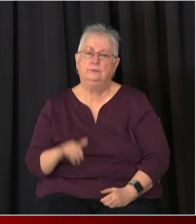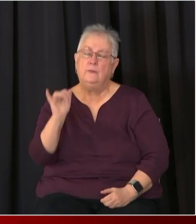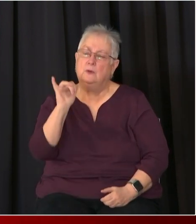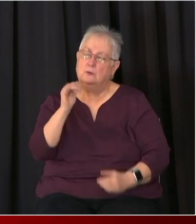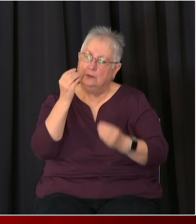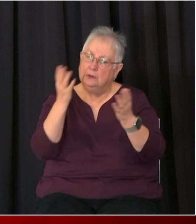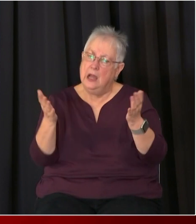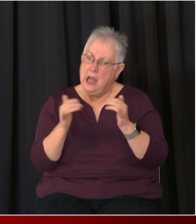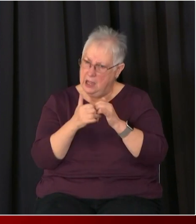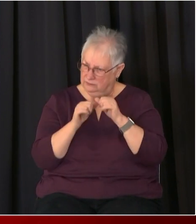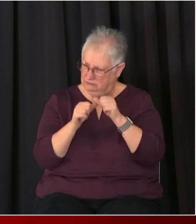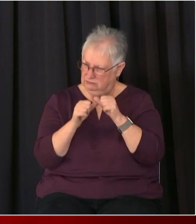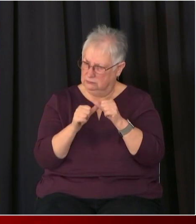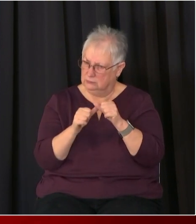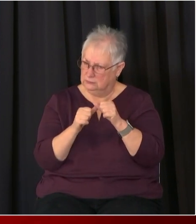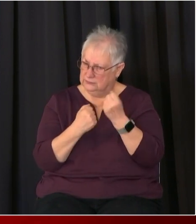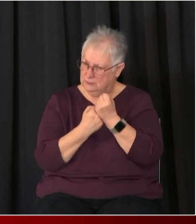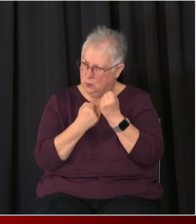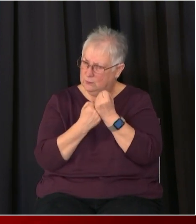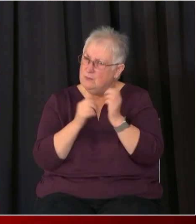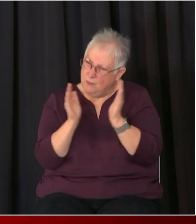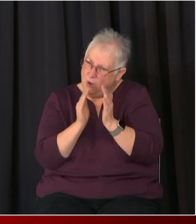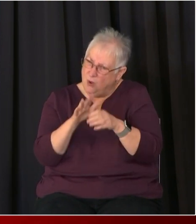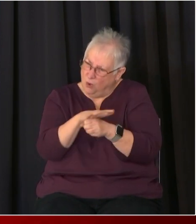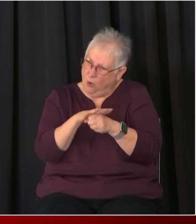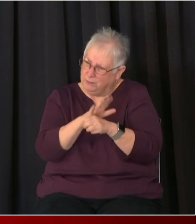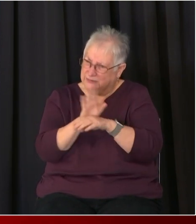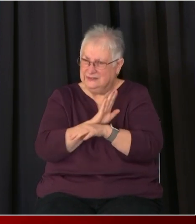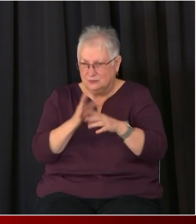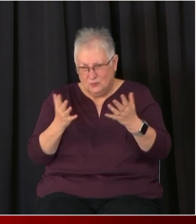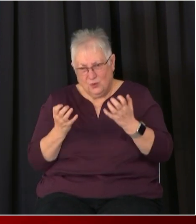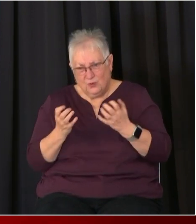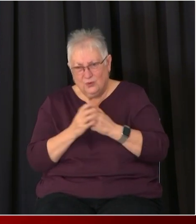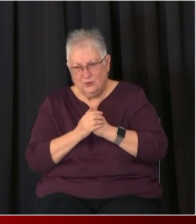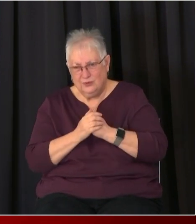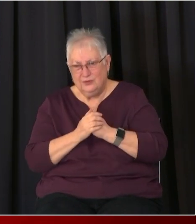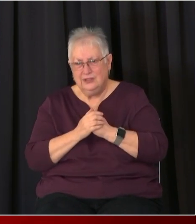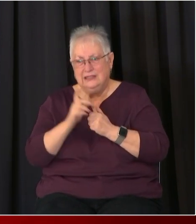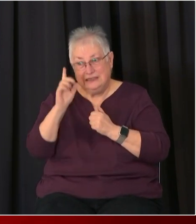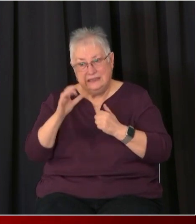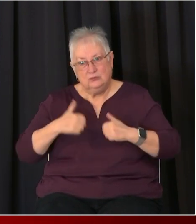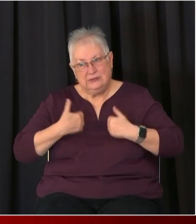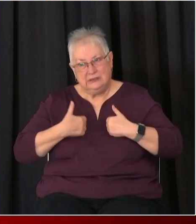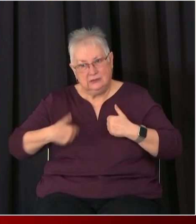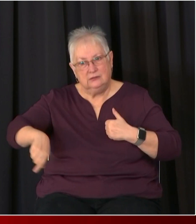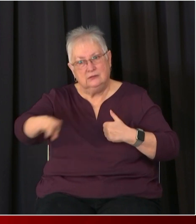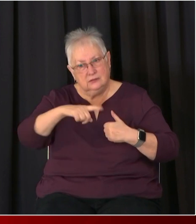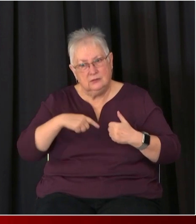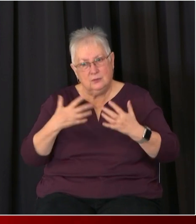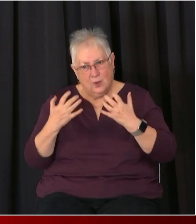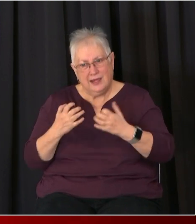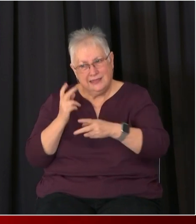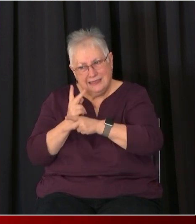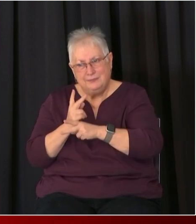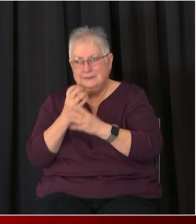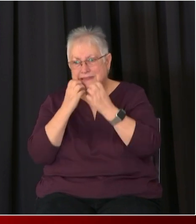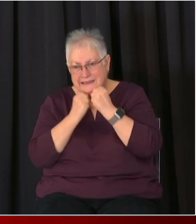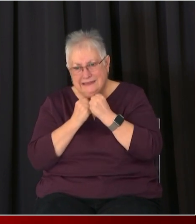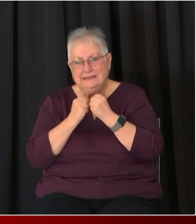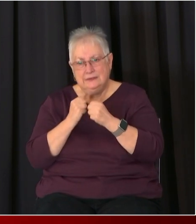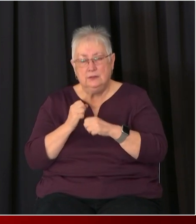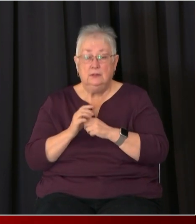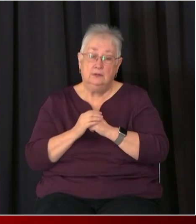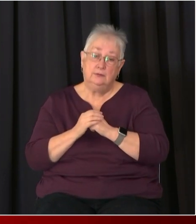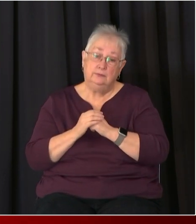to support our small and local businesses and ask DC residents to do the same. Obviously, many businesses